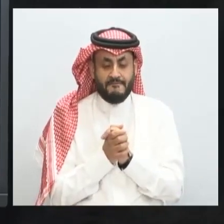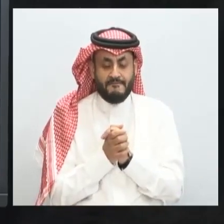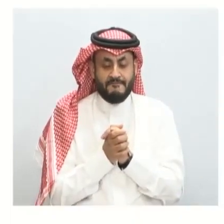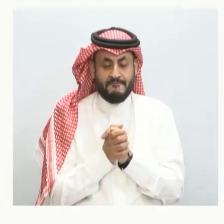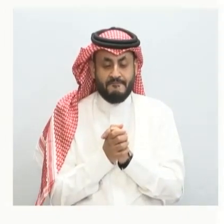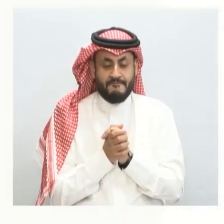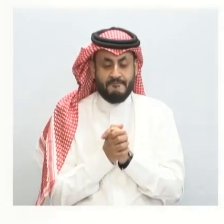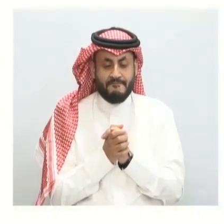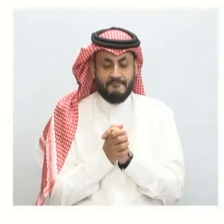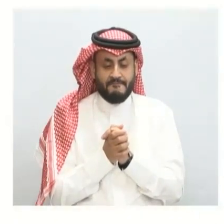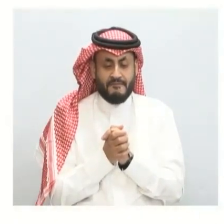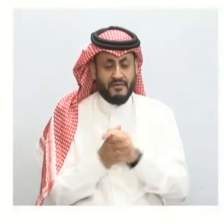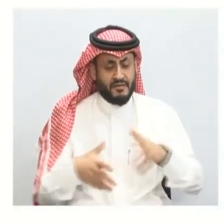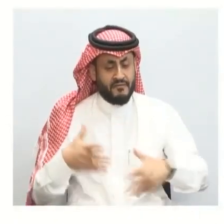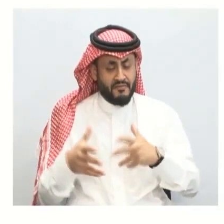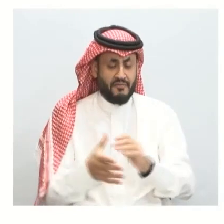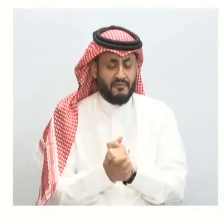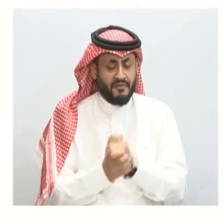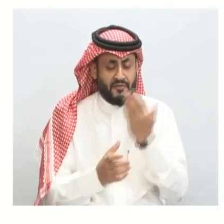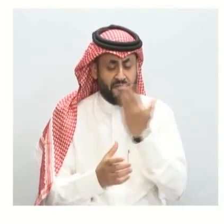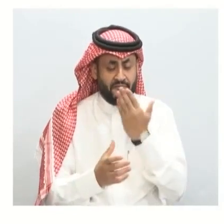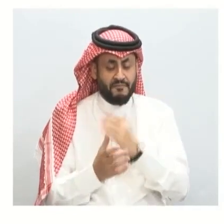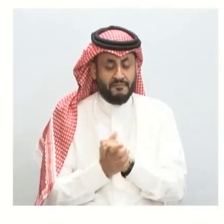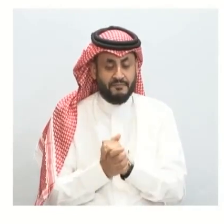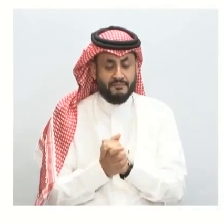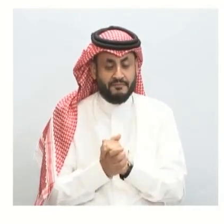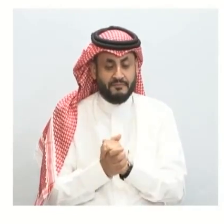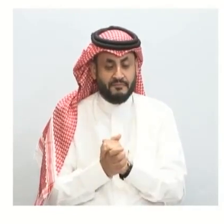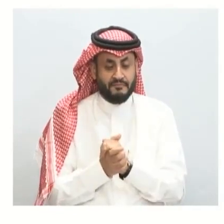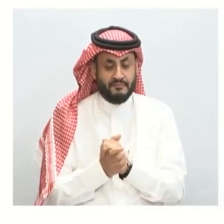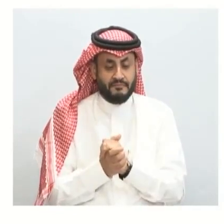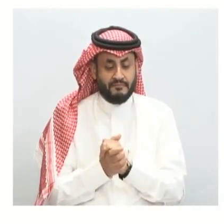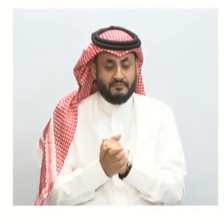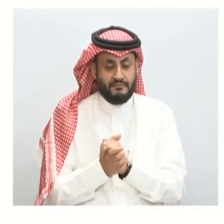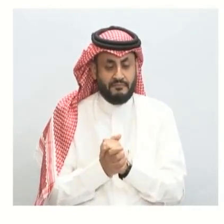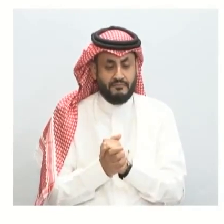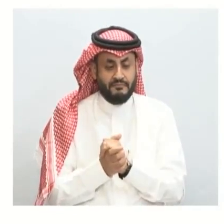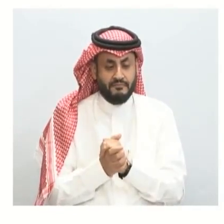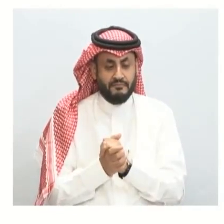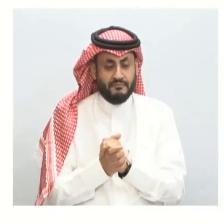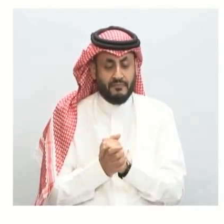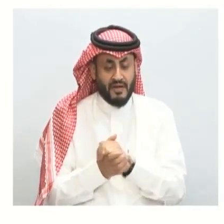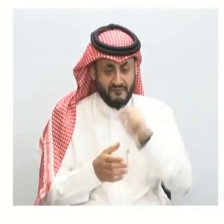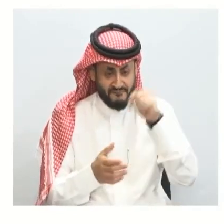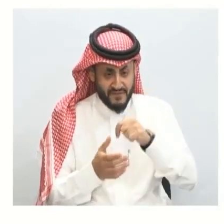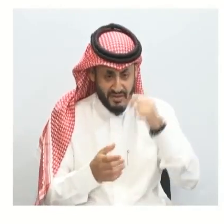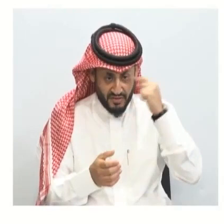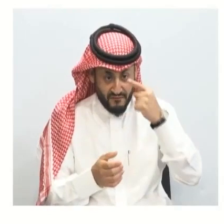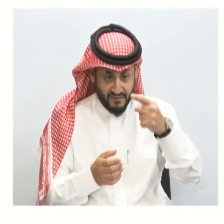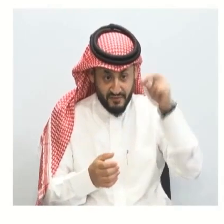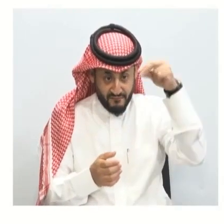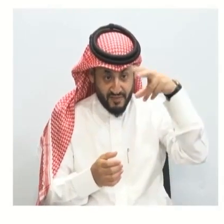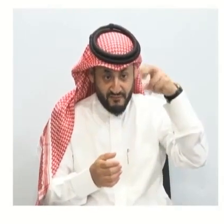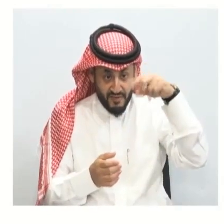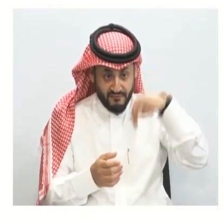actually an interesting reading topic here. Have there been any confirmed extraterrestrial